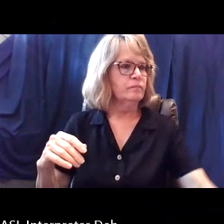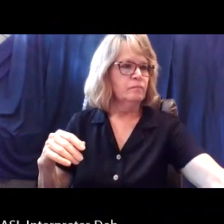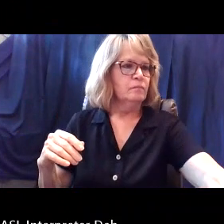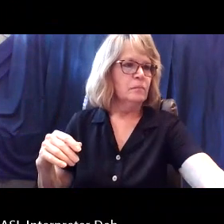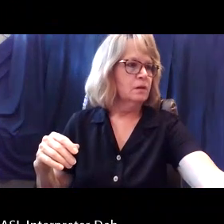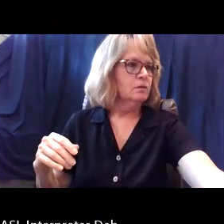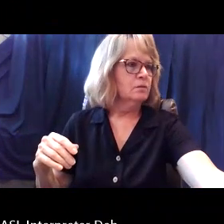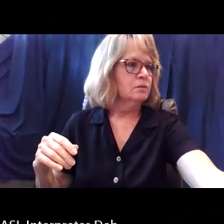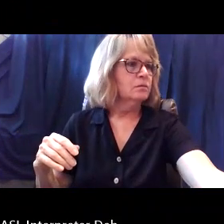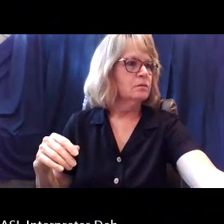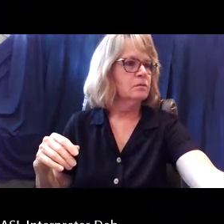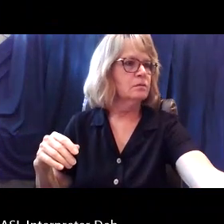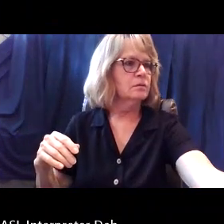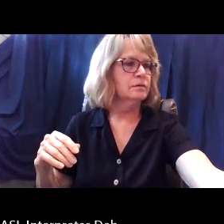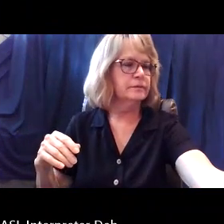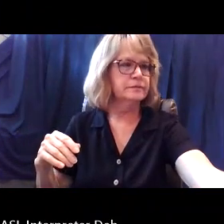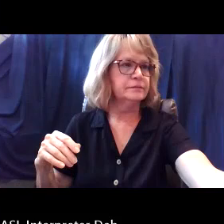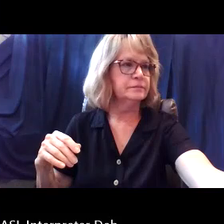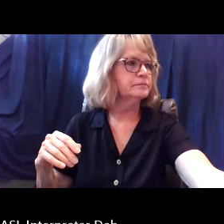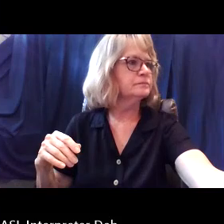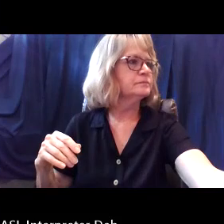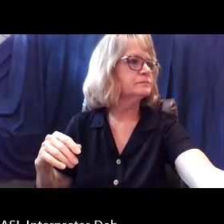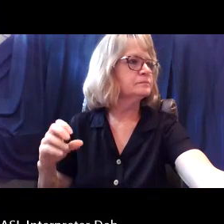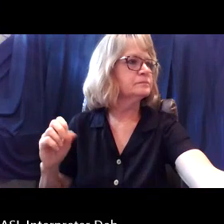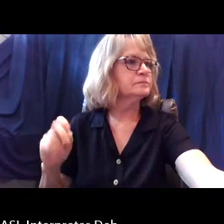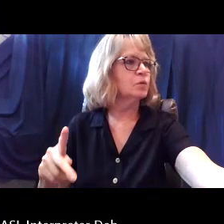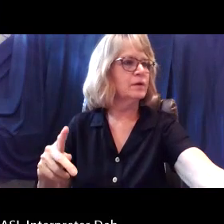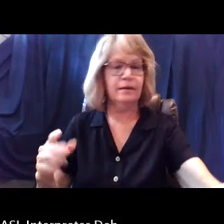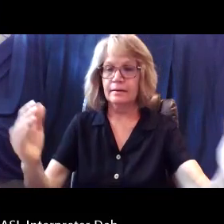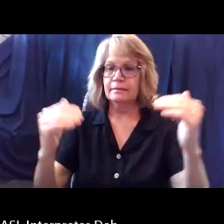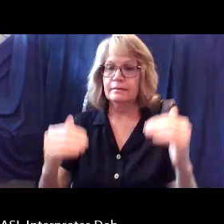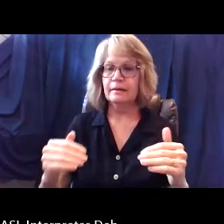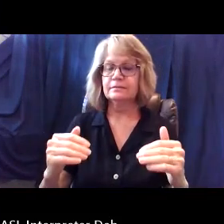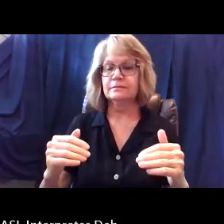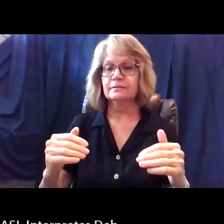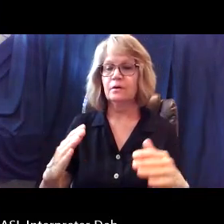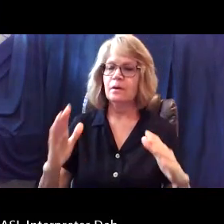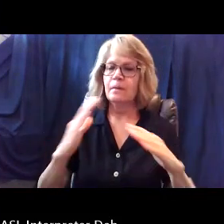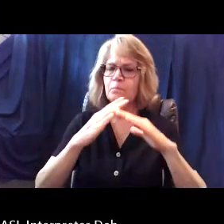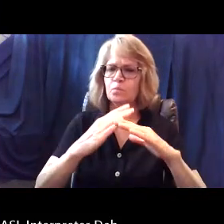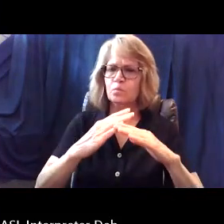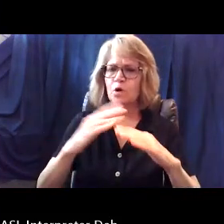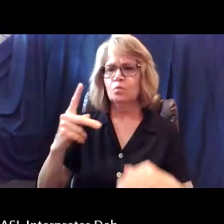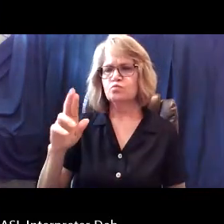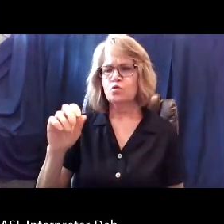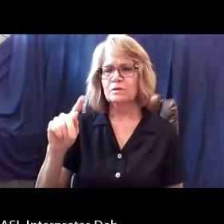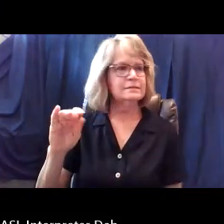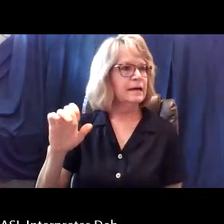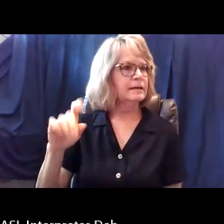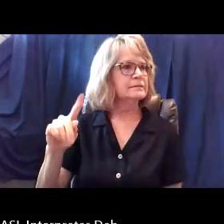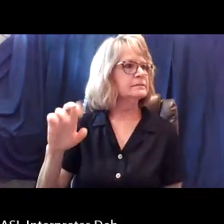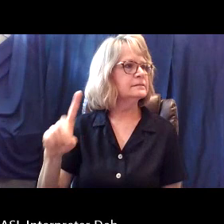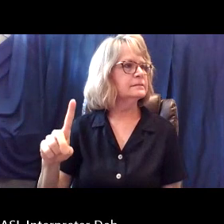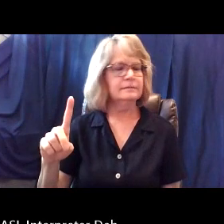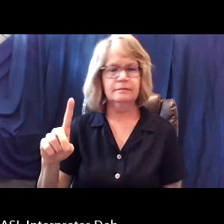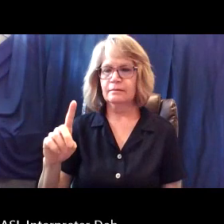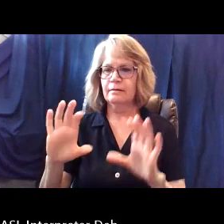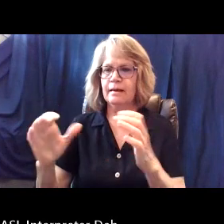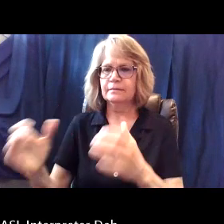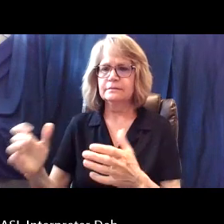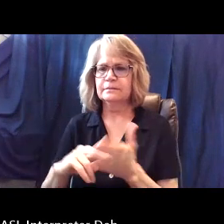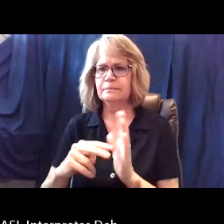All right, and next we're going to move on to protected classes. Before I advance the slide and show you